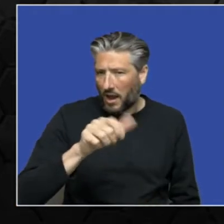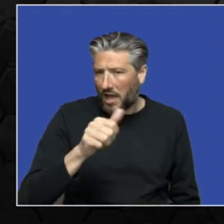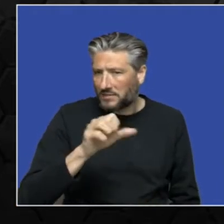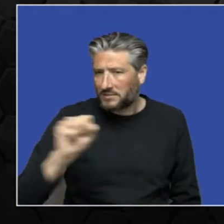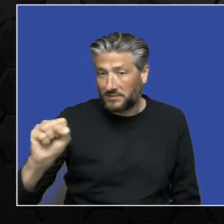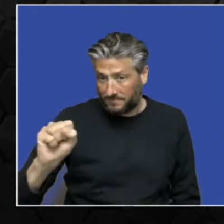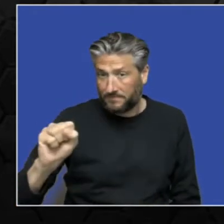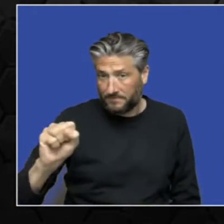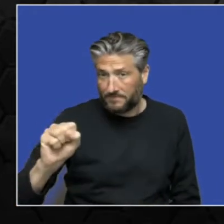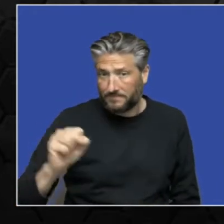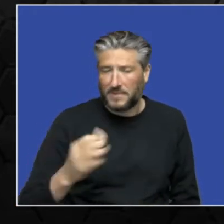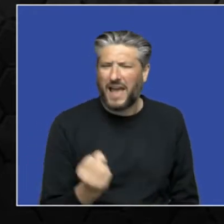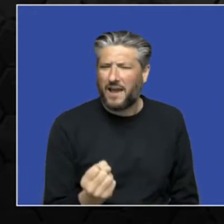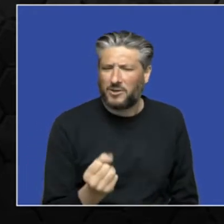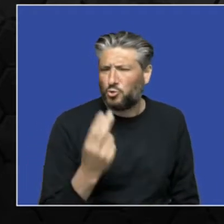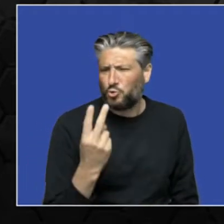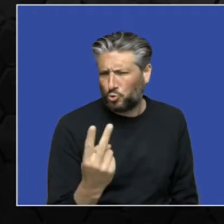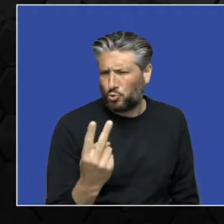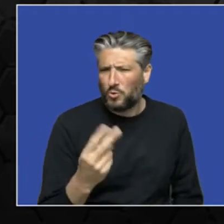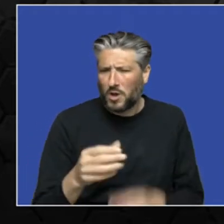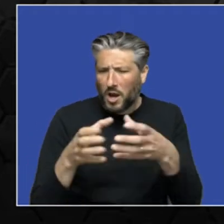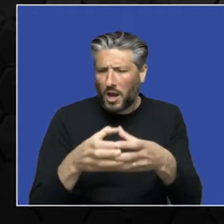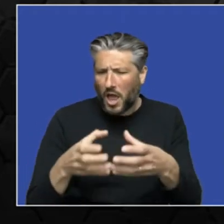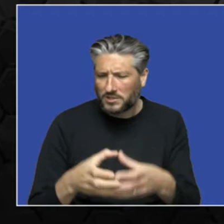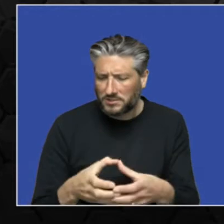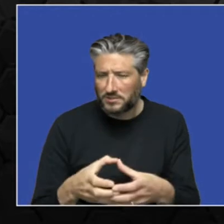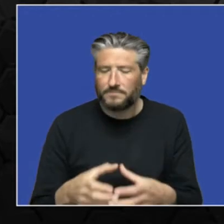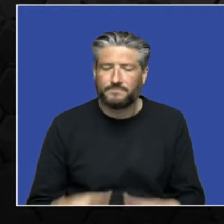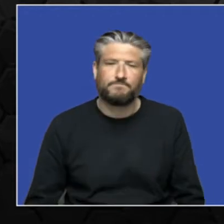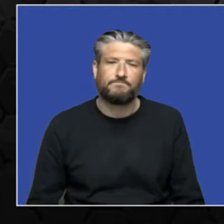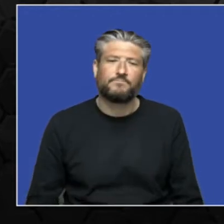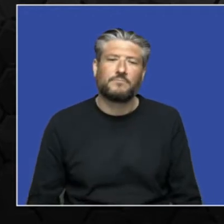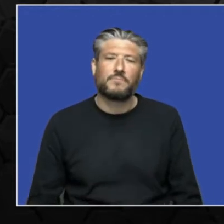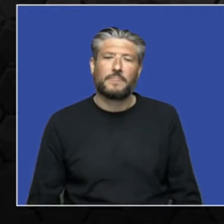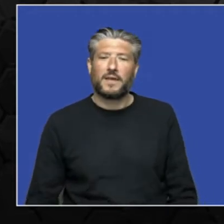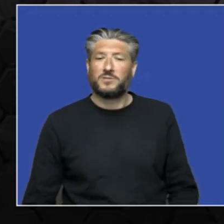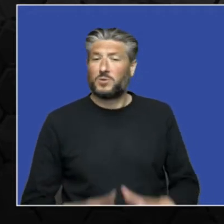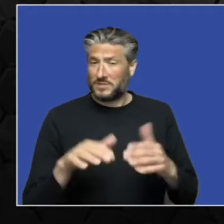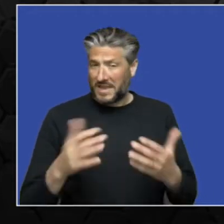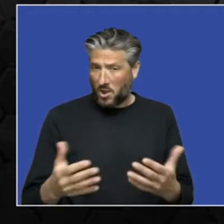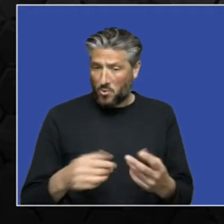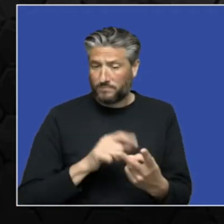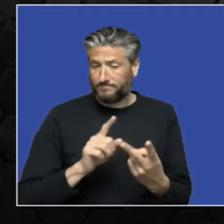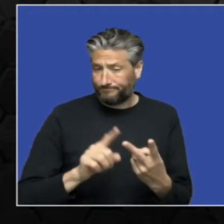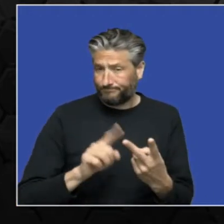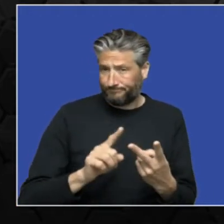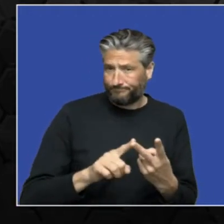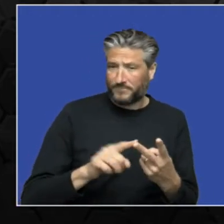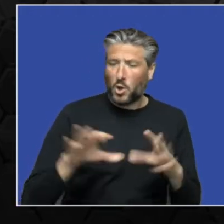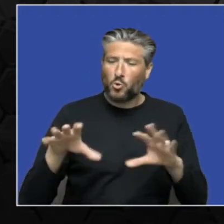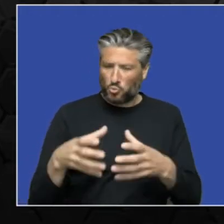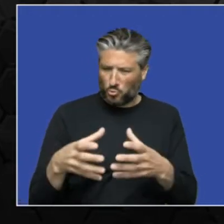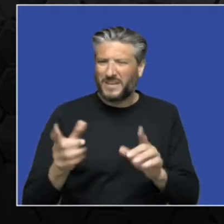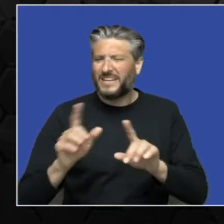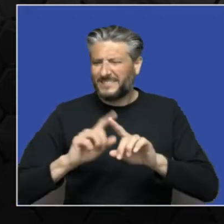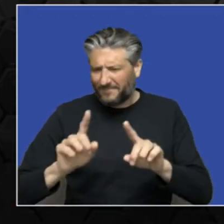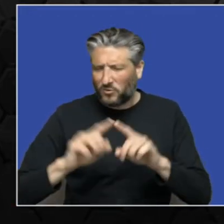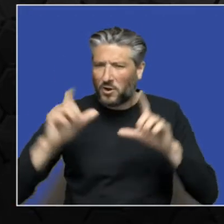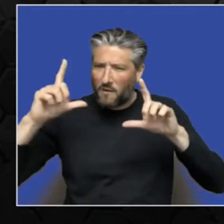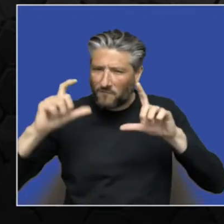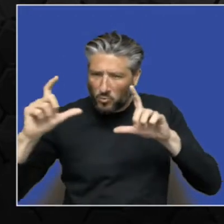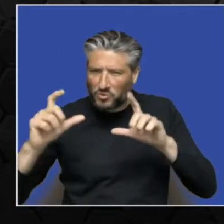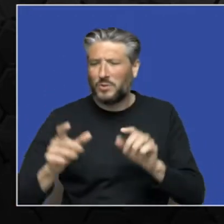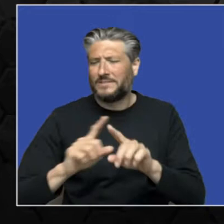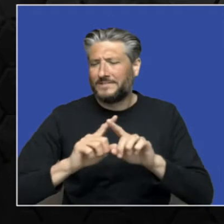So before we go further, we need to add a second set of images. that belongs to a